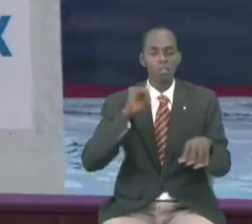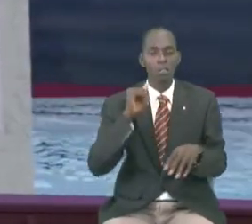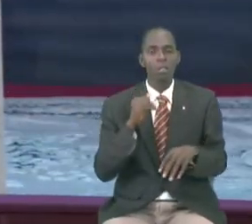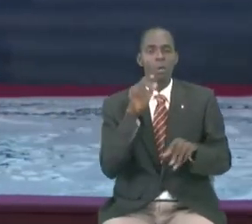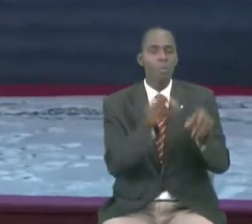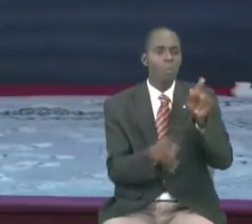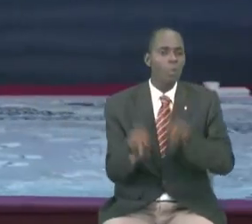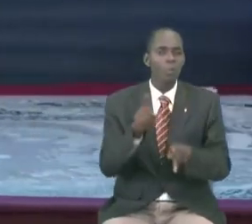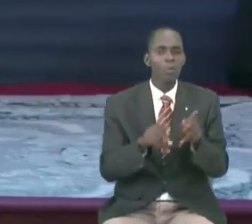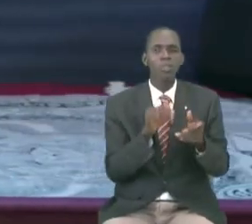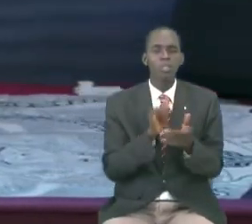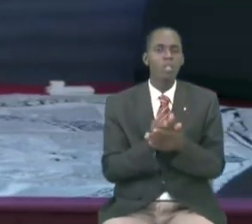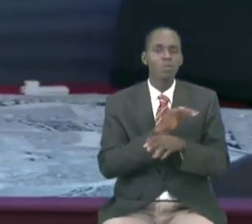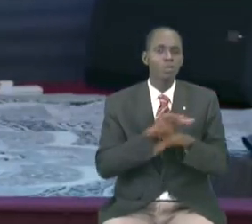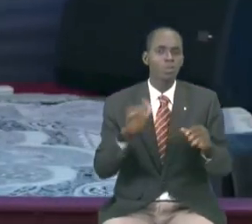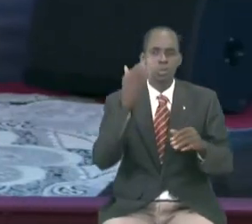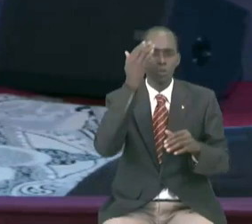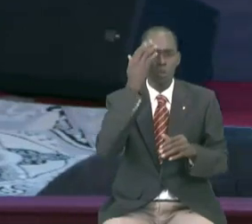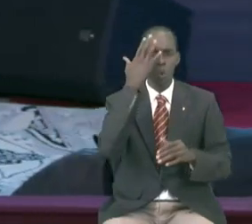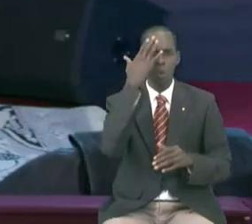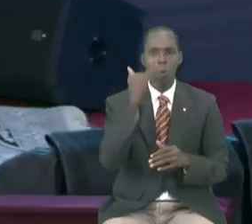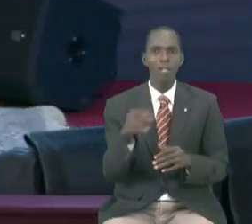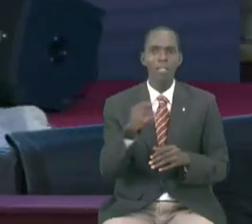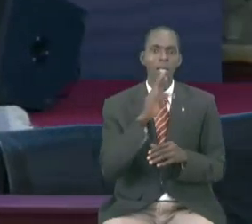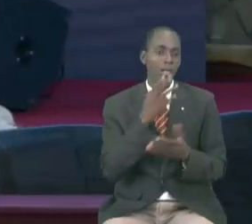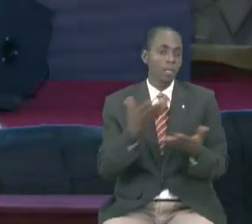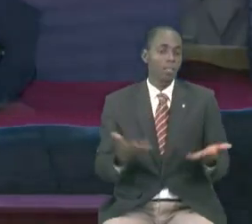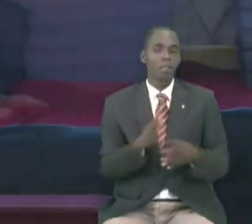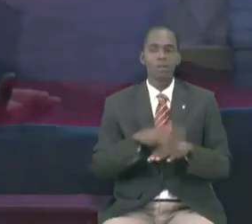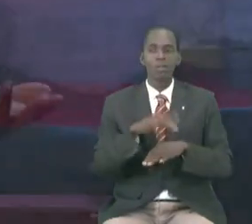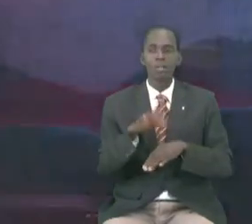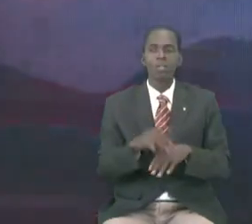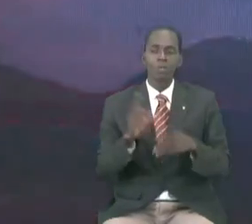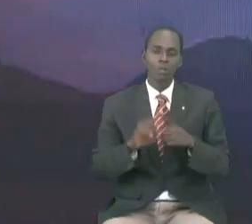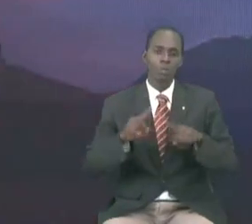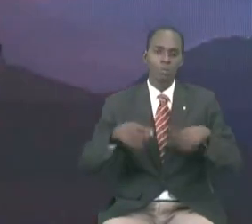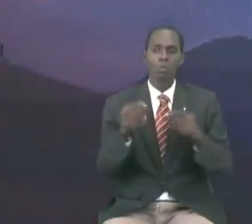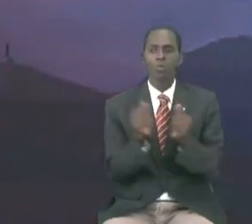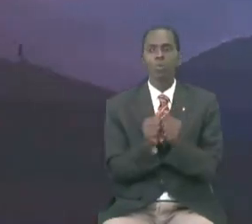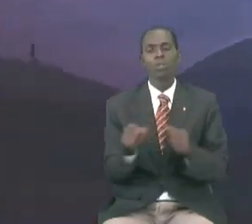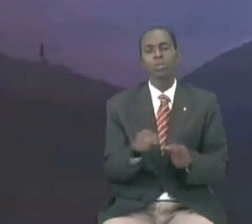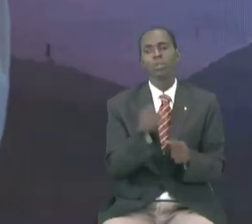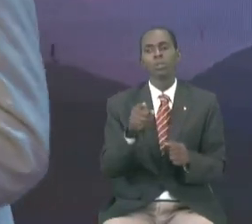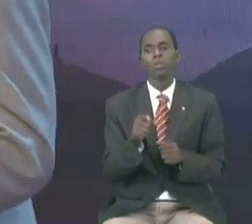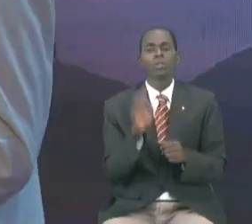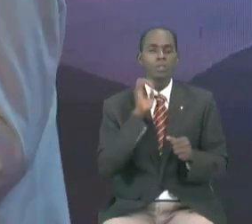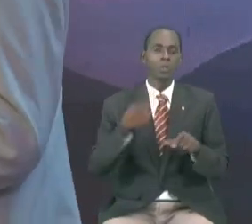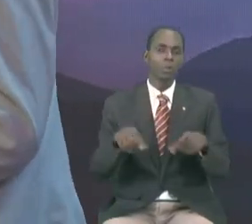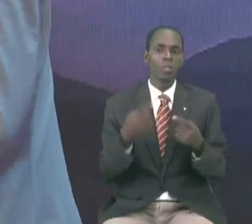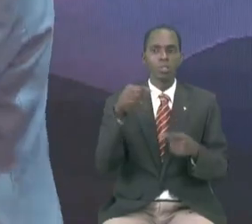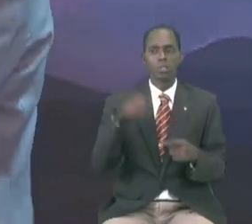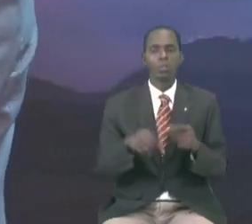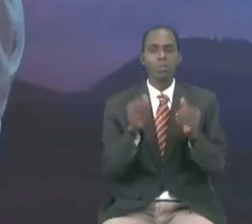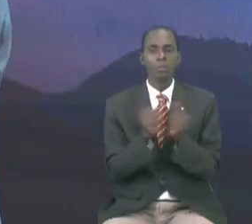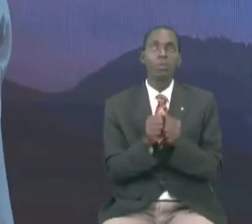went down with them unto Tarshish. There was no business for Jonah in Tarshish. Where you